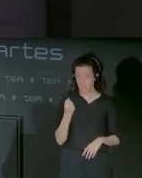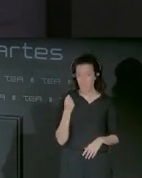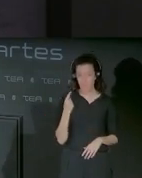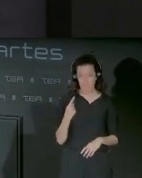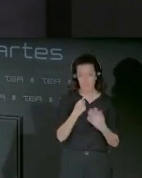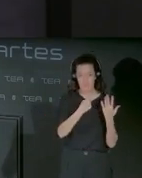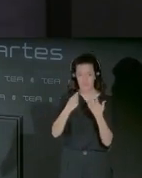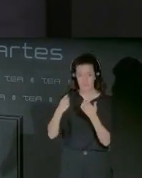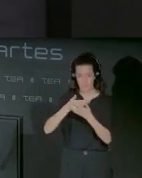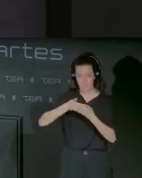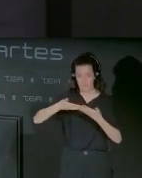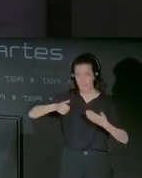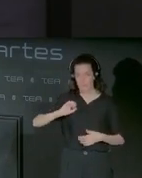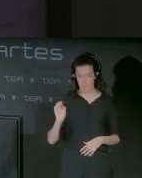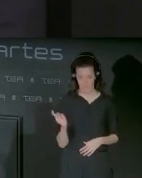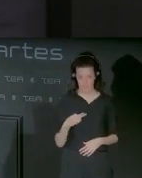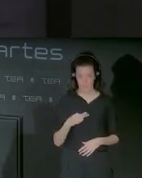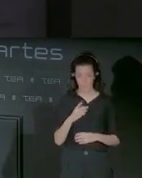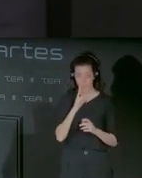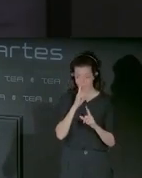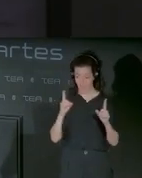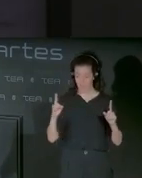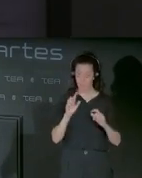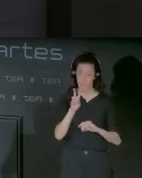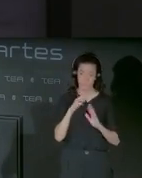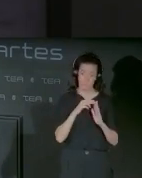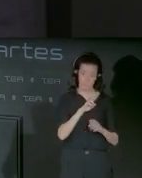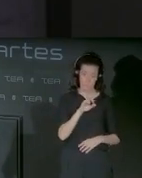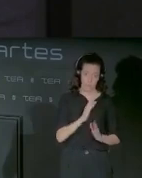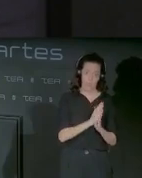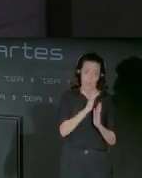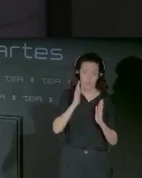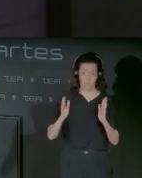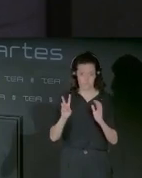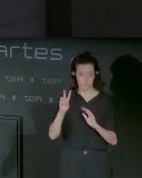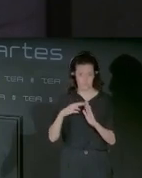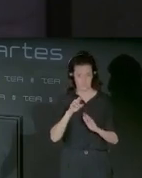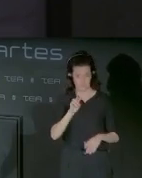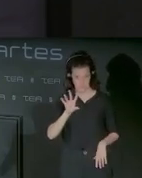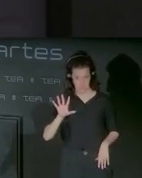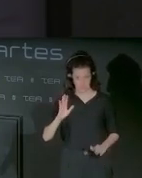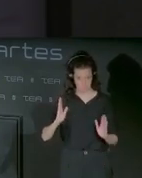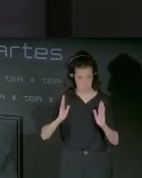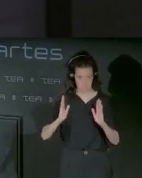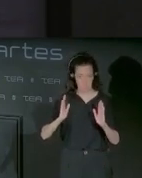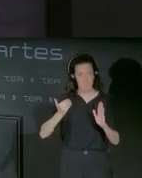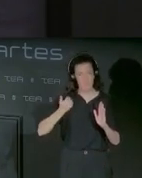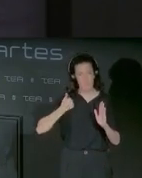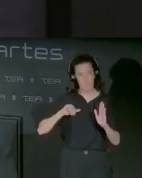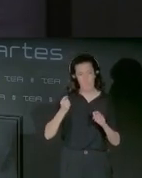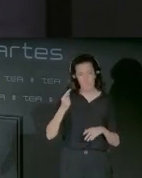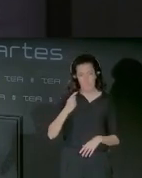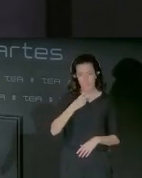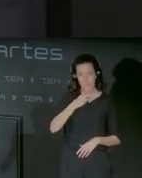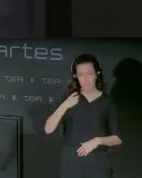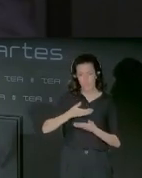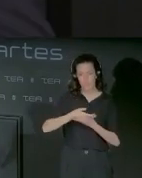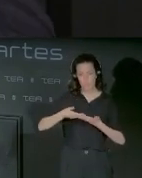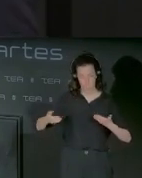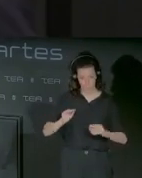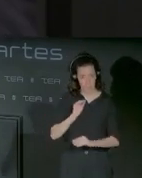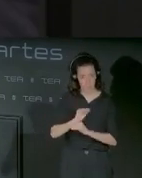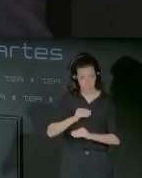2021 to 2025. We have already implemented 1.2 billion of this program, and it comes with a